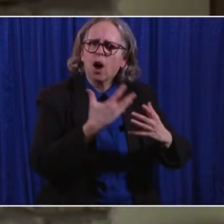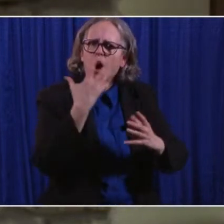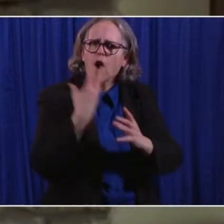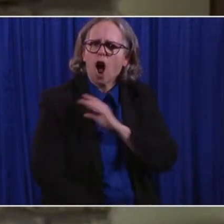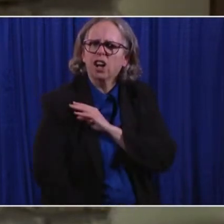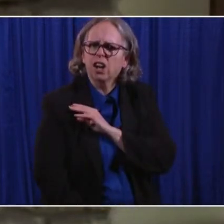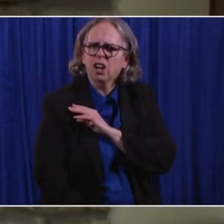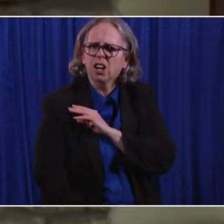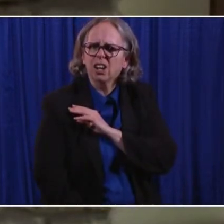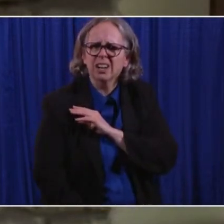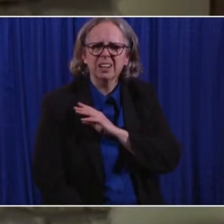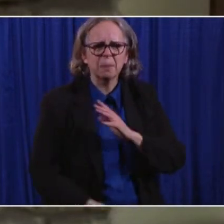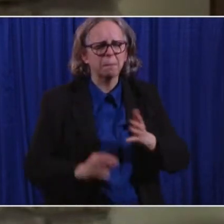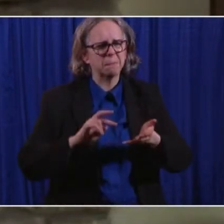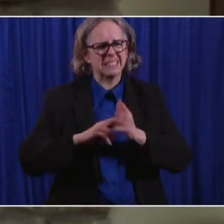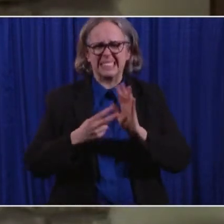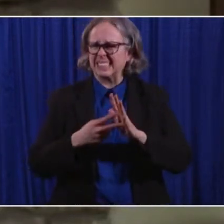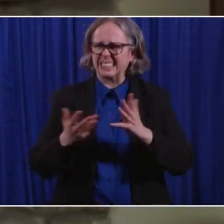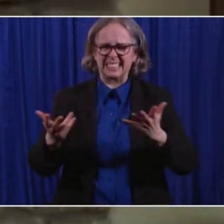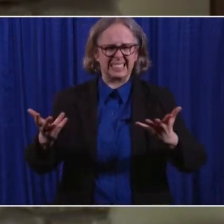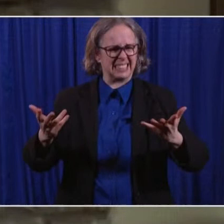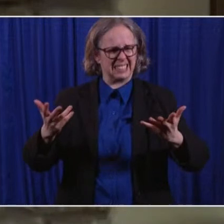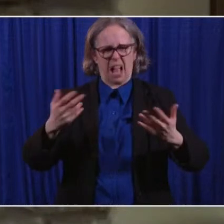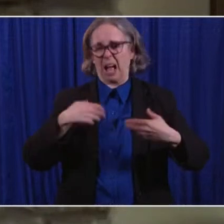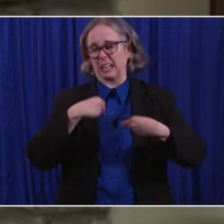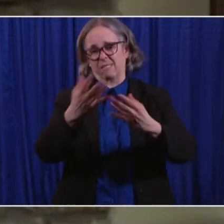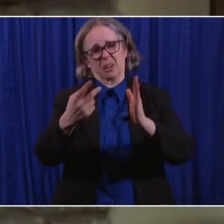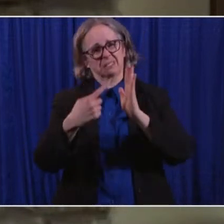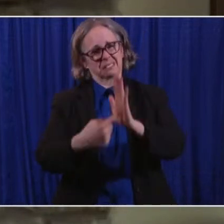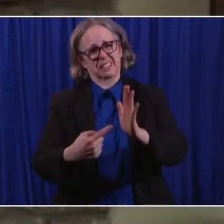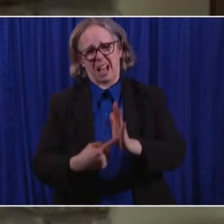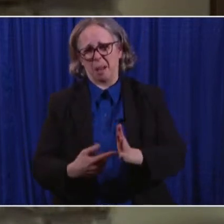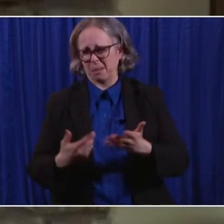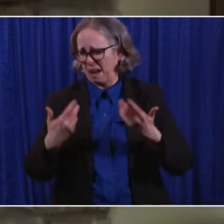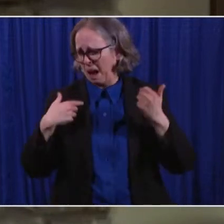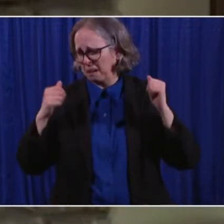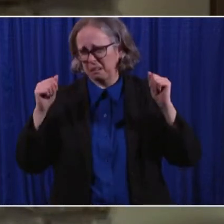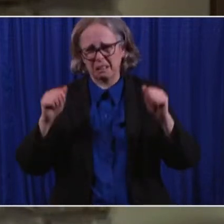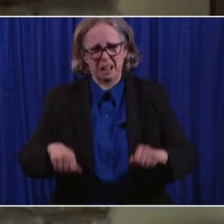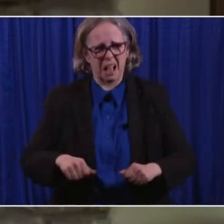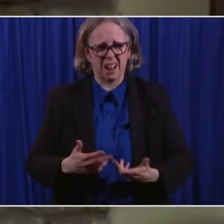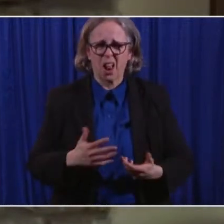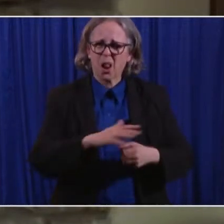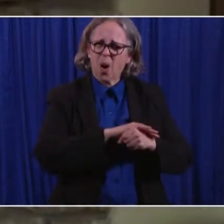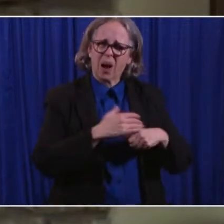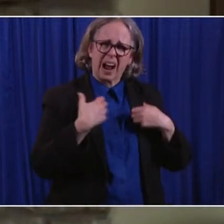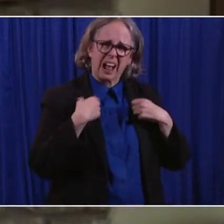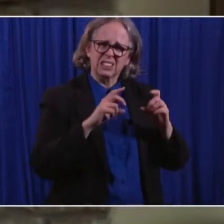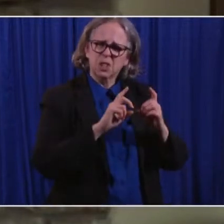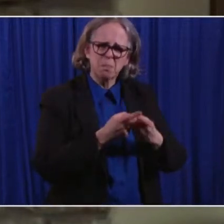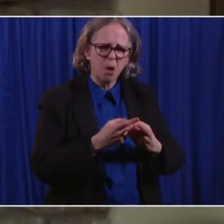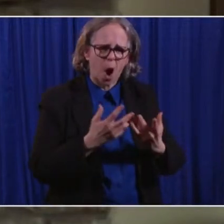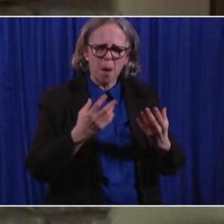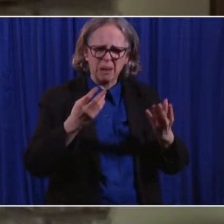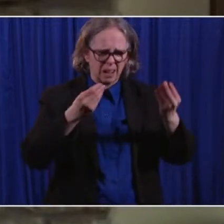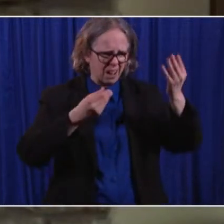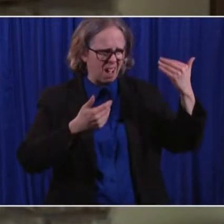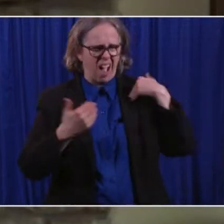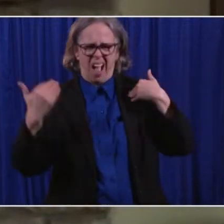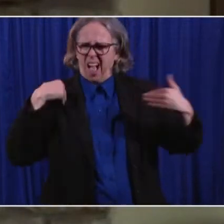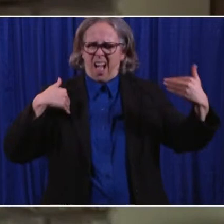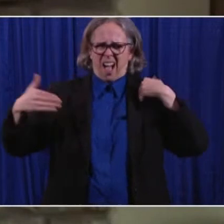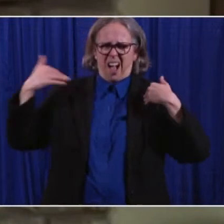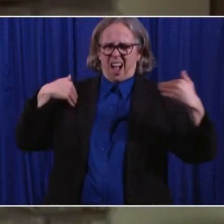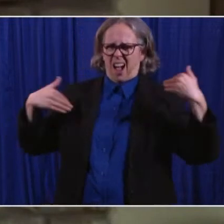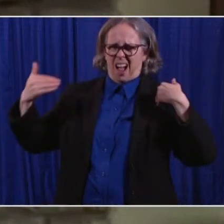have examples. They've sent me, they've told me about some things, and I didn't even talk about those today, but we'll have